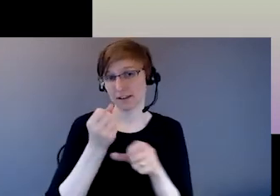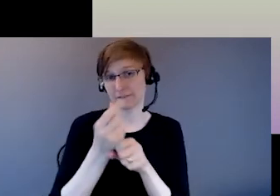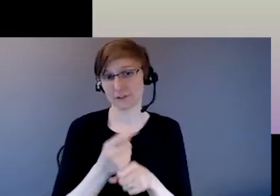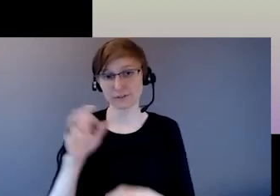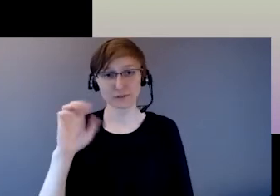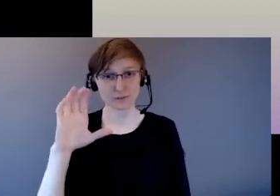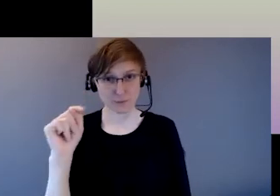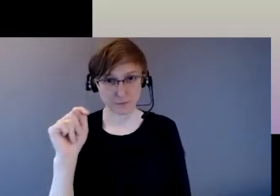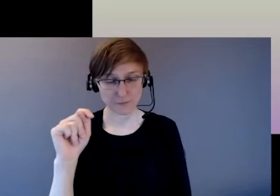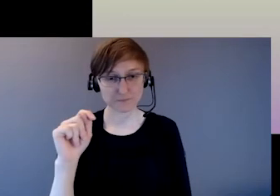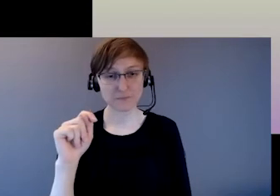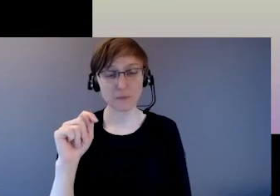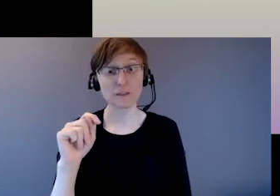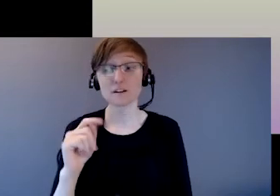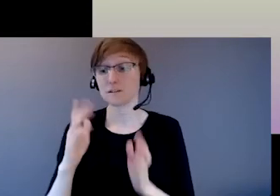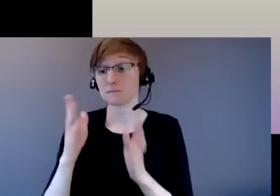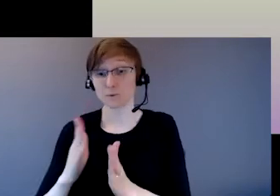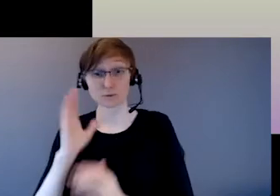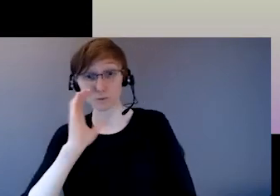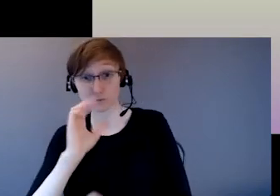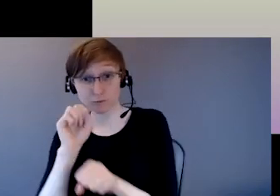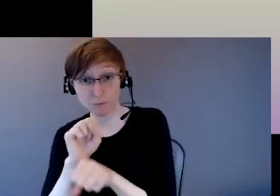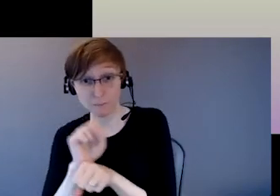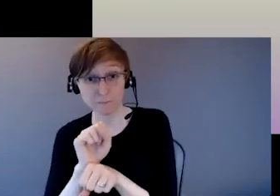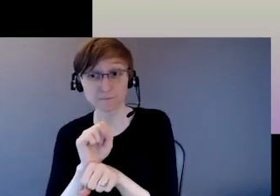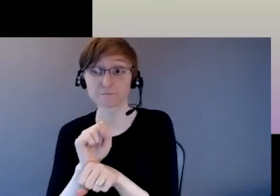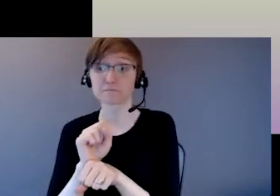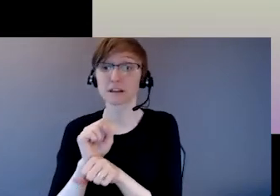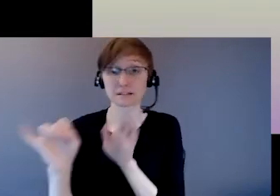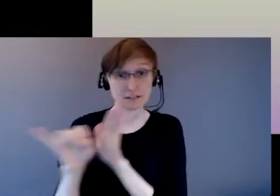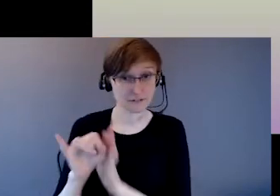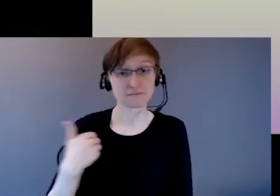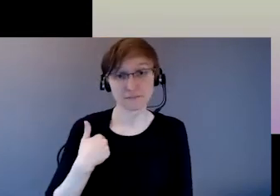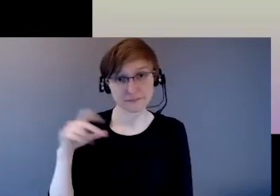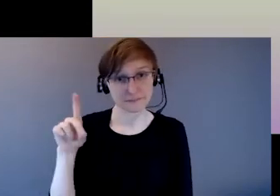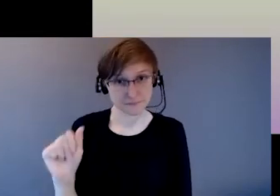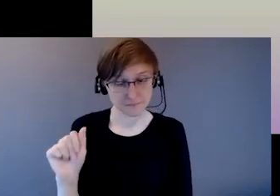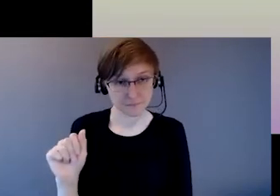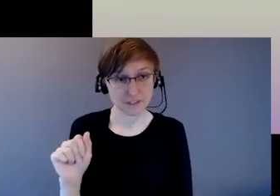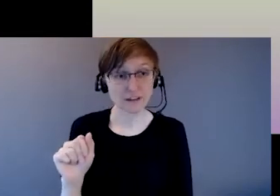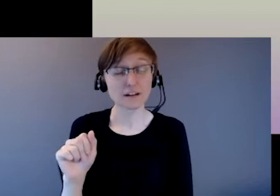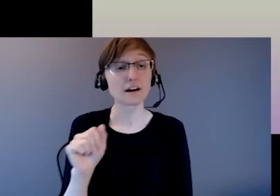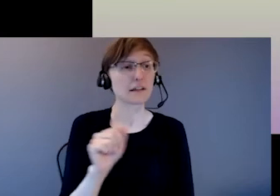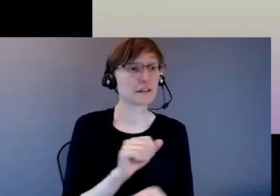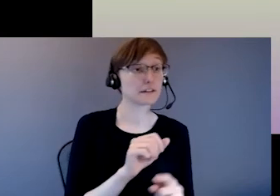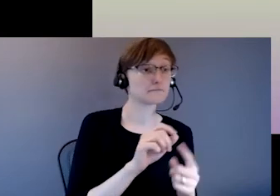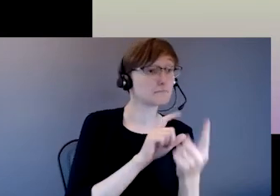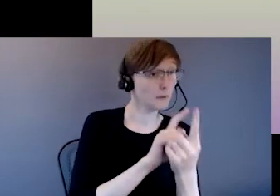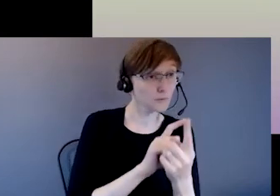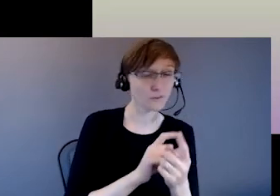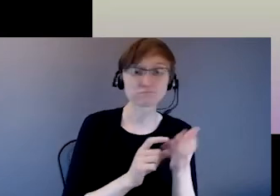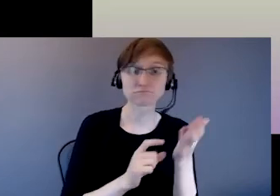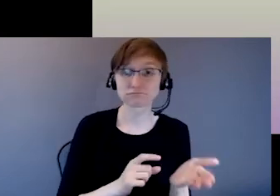that matches mentees who are job seekers who identify as having a disability with mentors who are employees in the workplace.